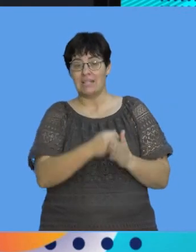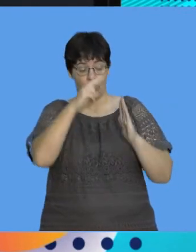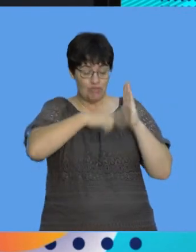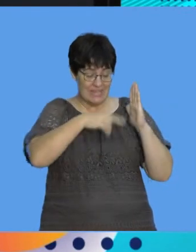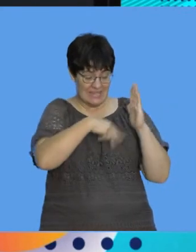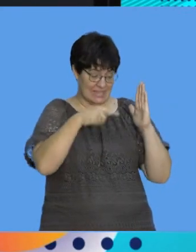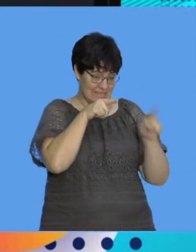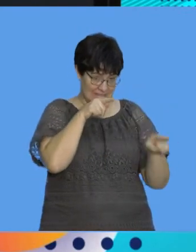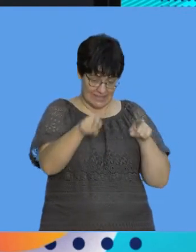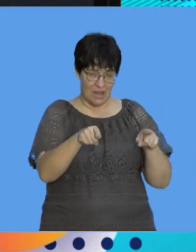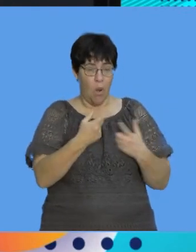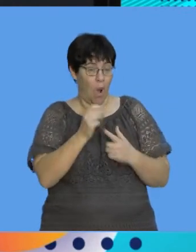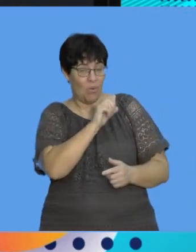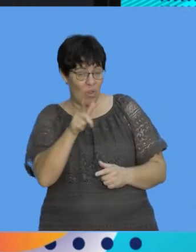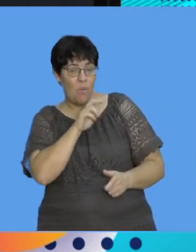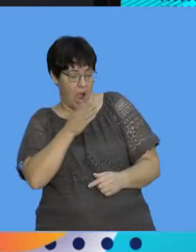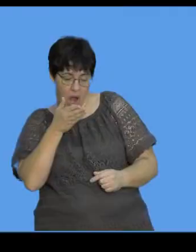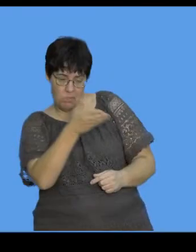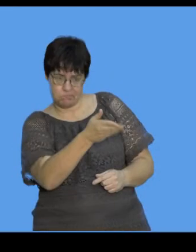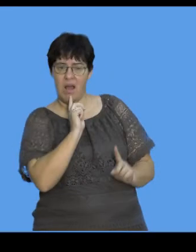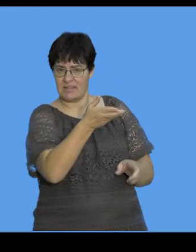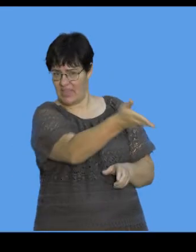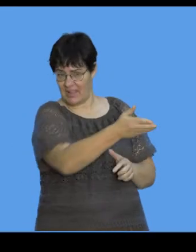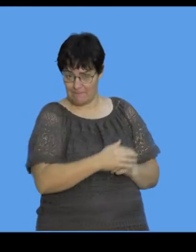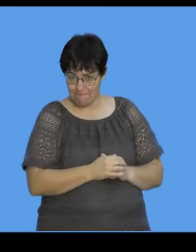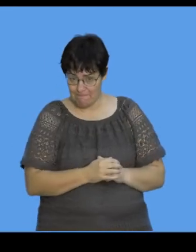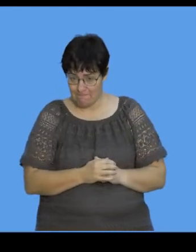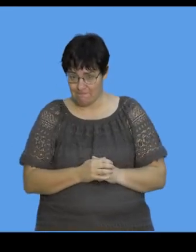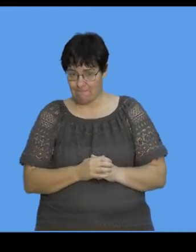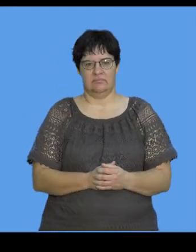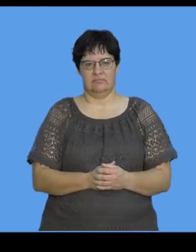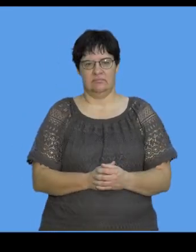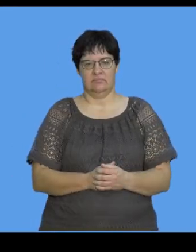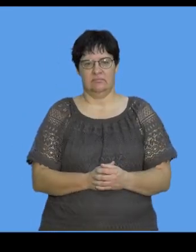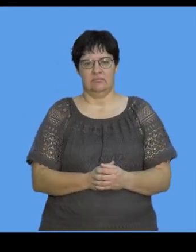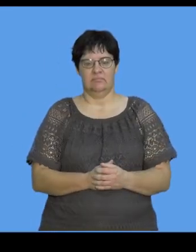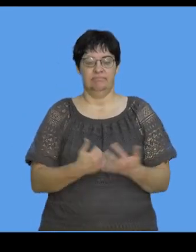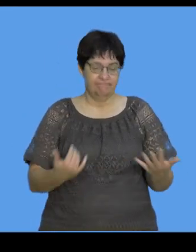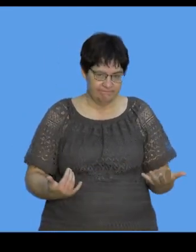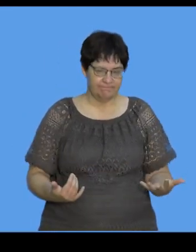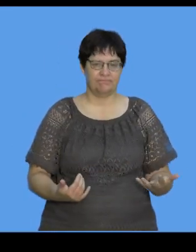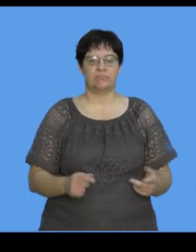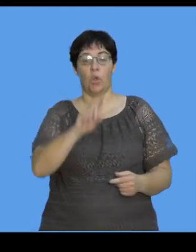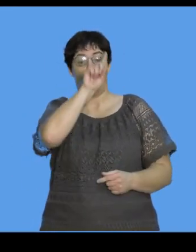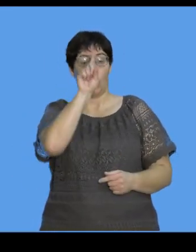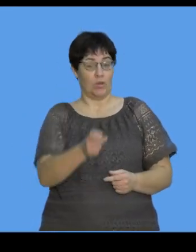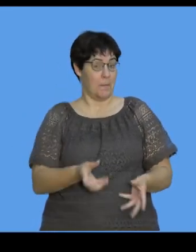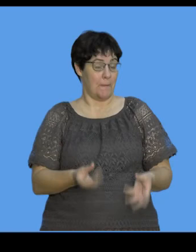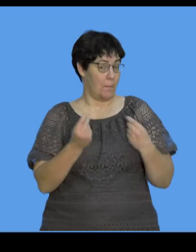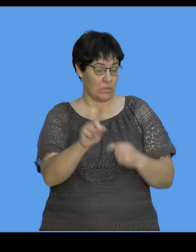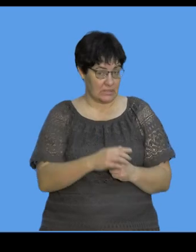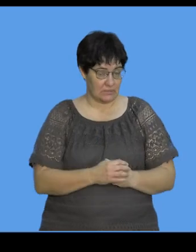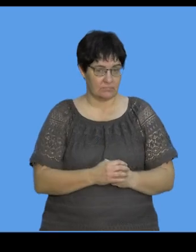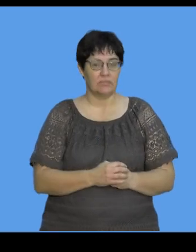food label. This is quite cool because the answer is pretty much there for you. Okay. Okay, now our question is, we've